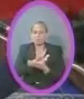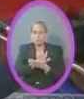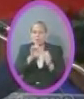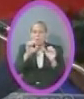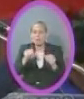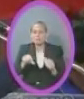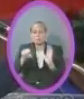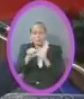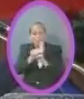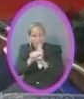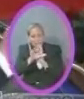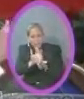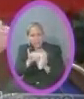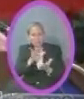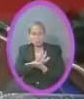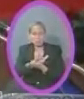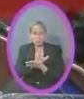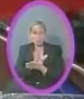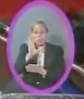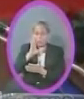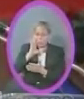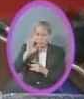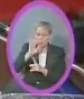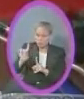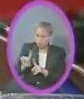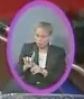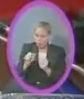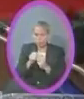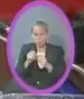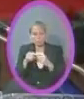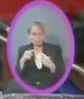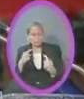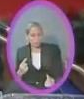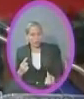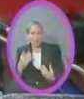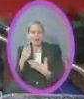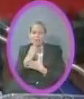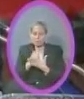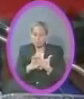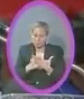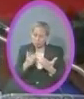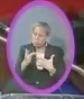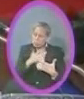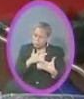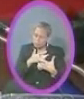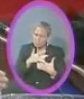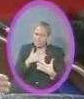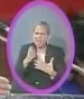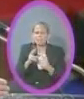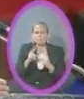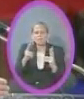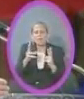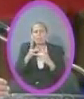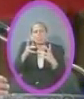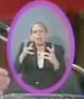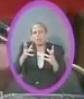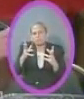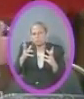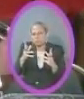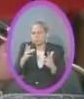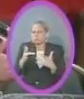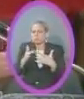grade. You and I know whether we agree with or disagree, and I have some concerns, actually significant concerns, that